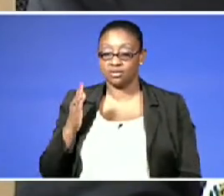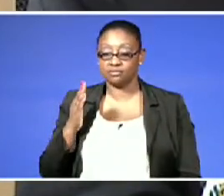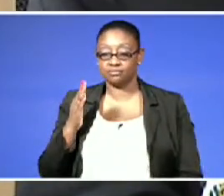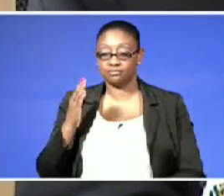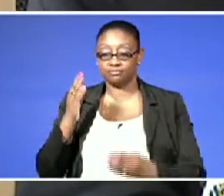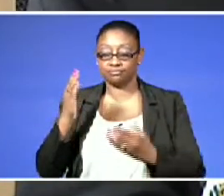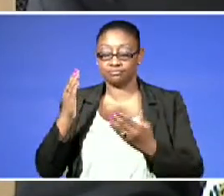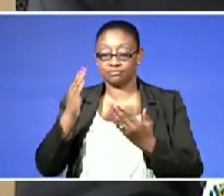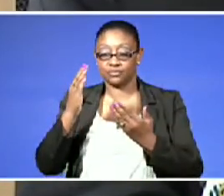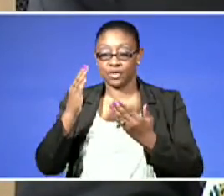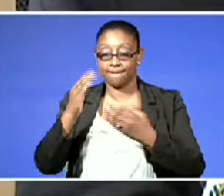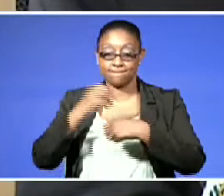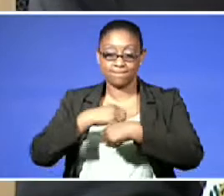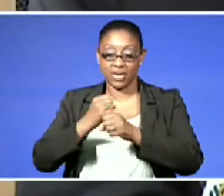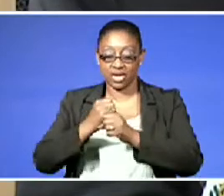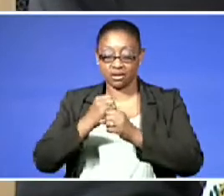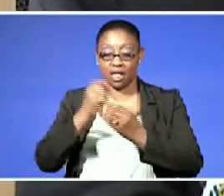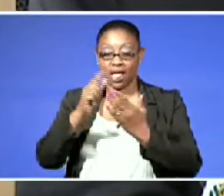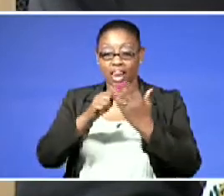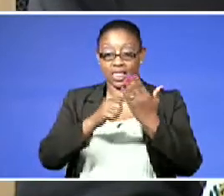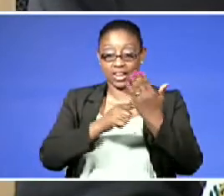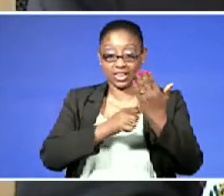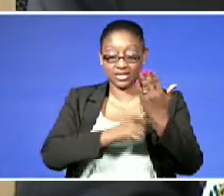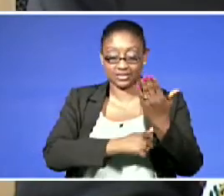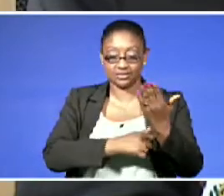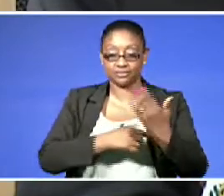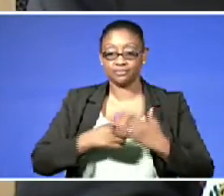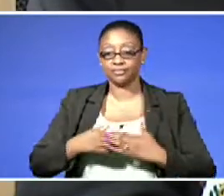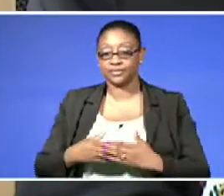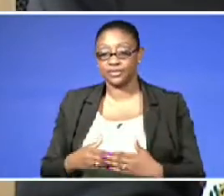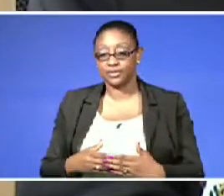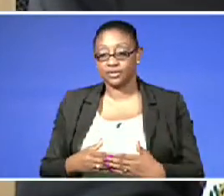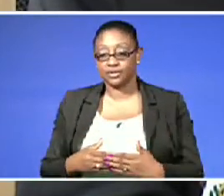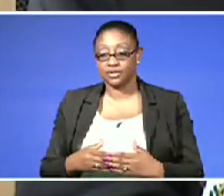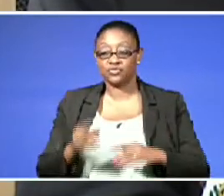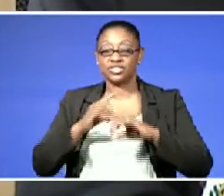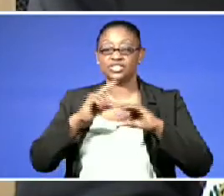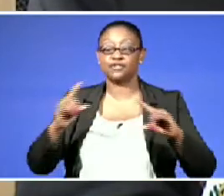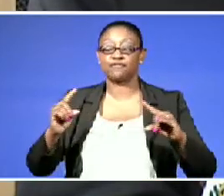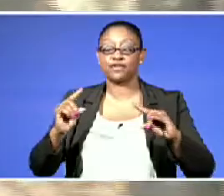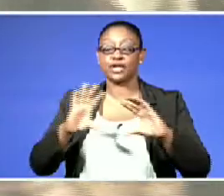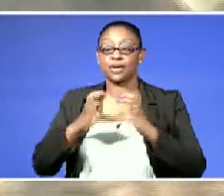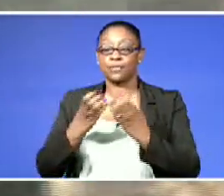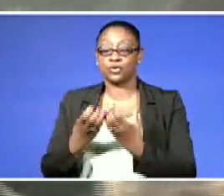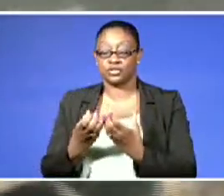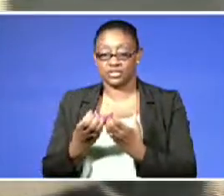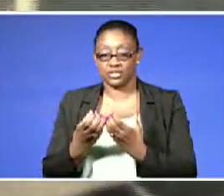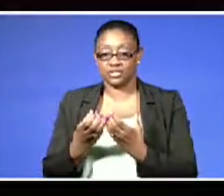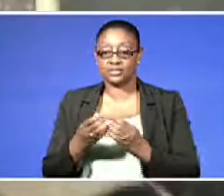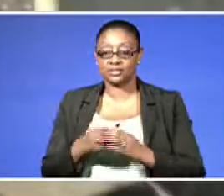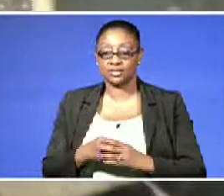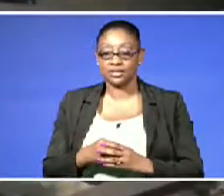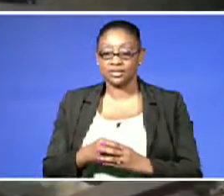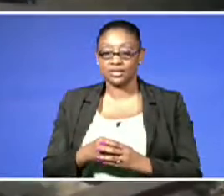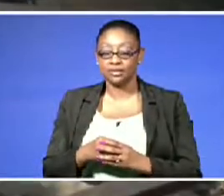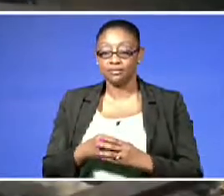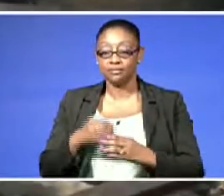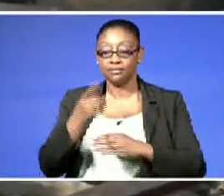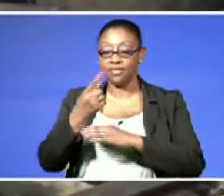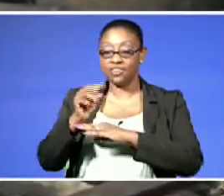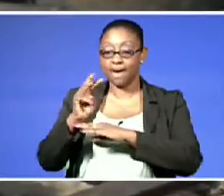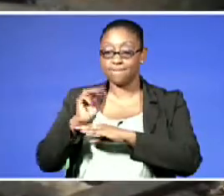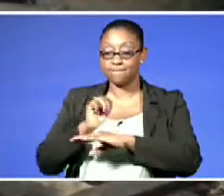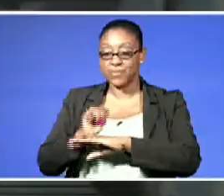compile a comprehensive approach as to how we deal with unregulated communities in the Bahamas. The Mud and Pigeon Pea in